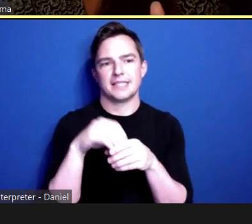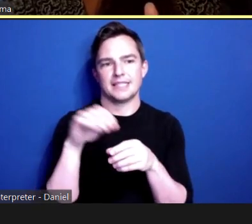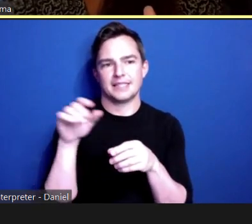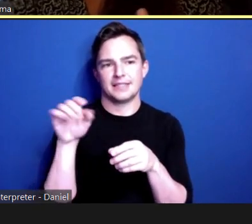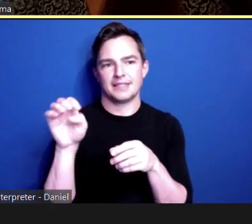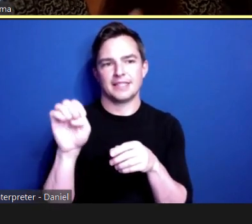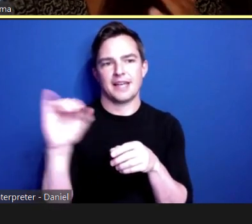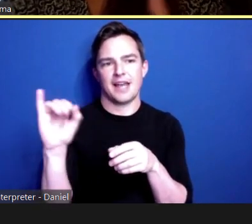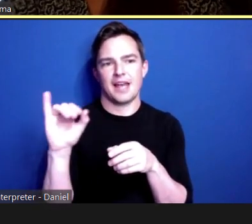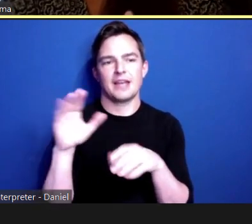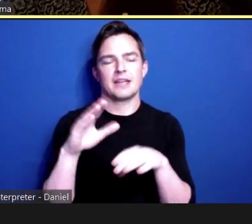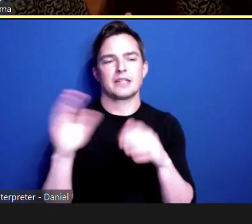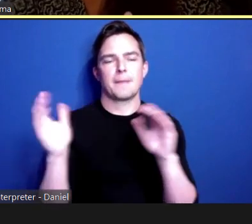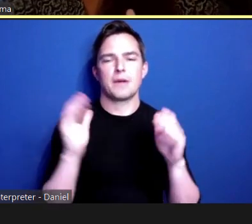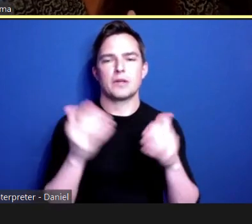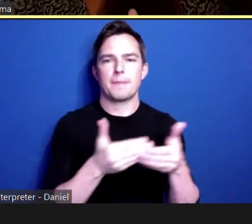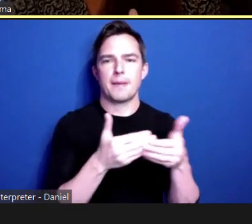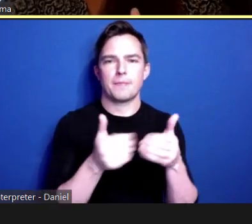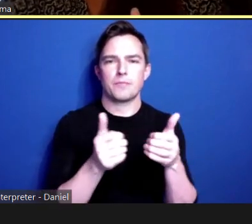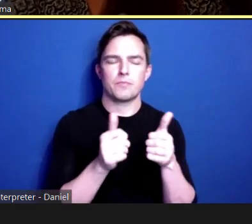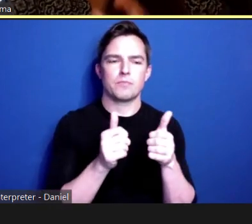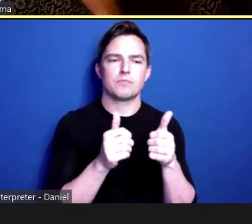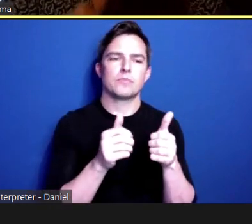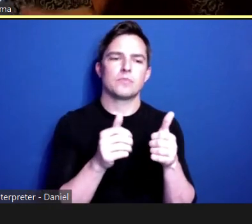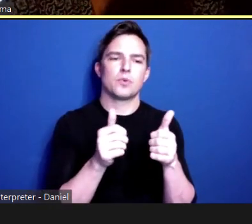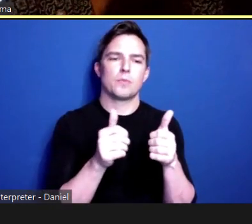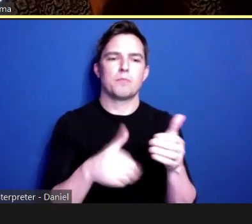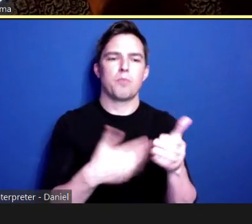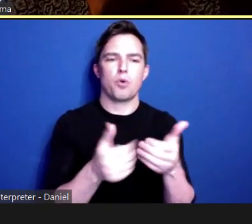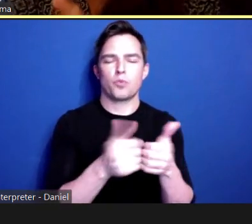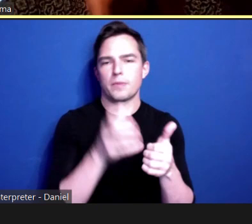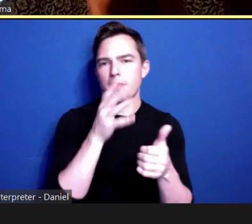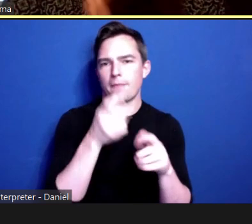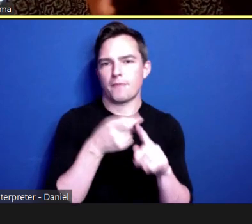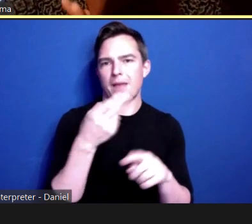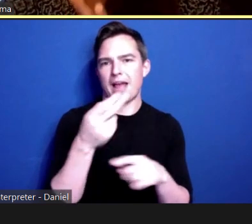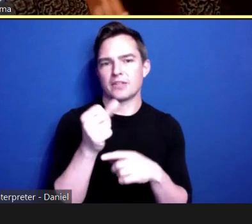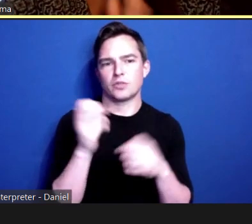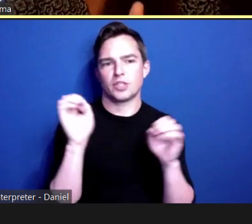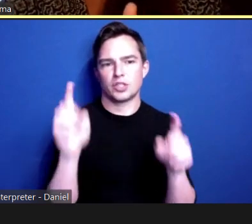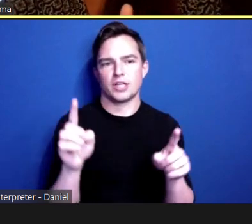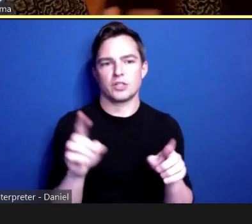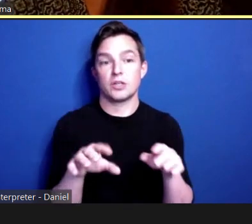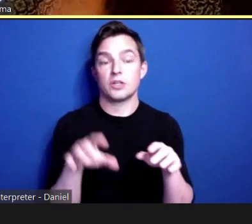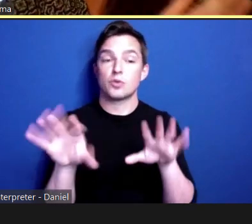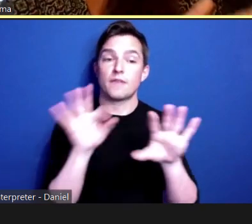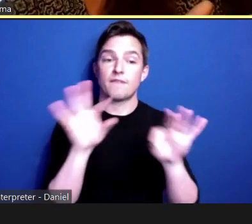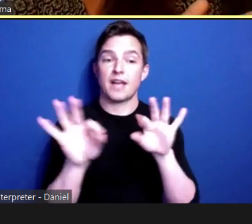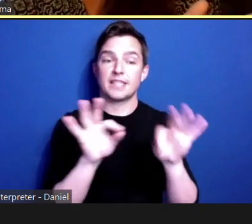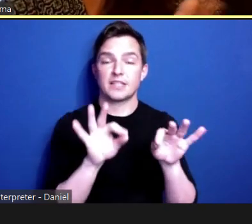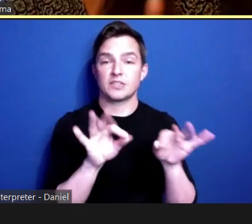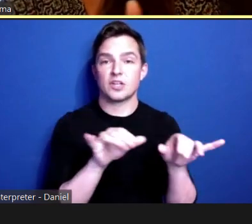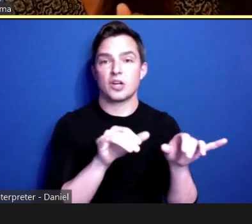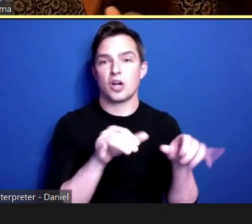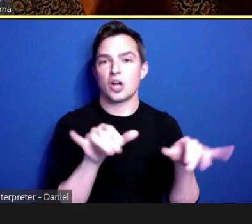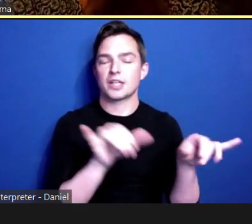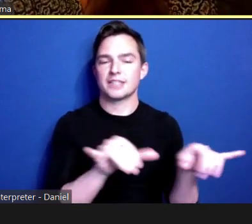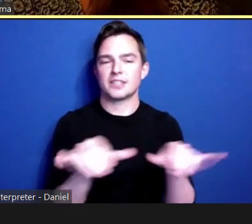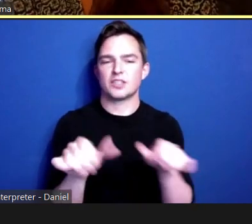babies of moms with below high school education. But the findings here are consistent with the previous